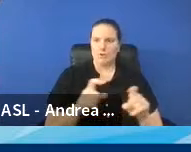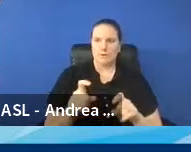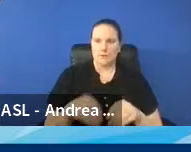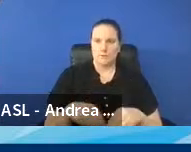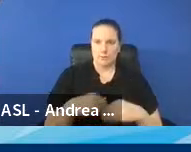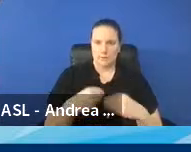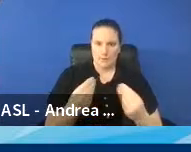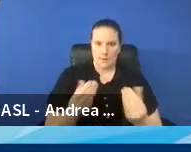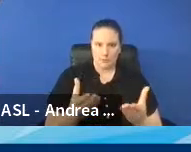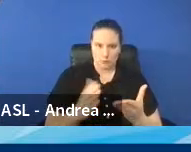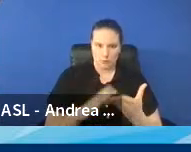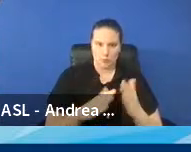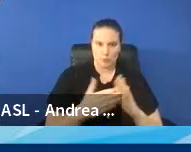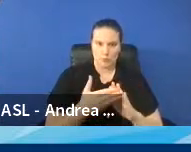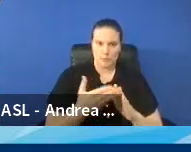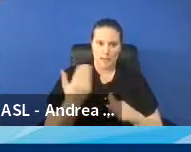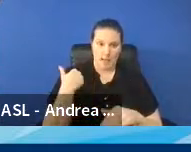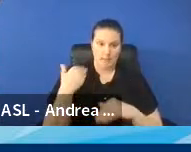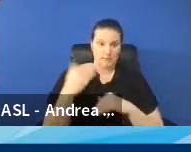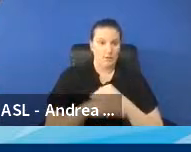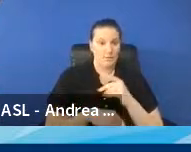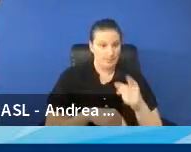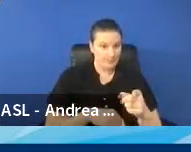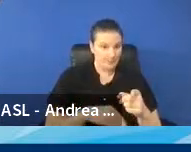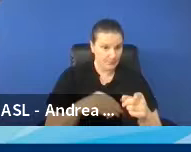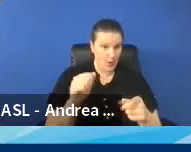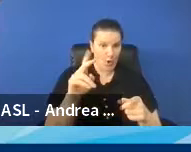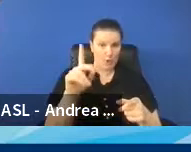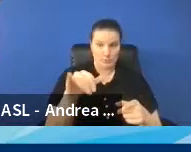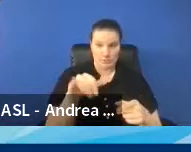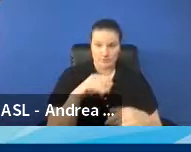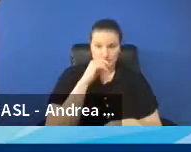provided to the community last fall. So, Audrey.